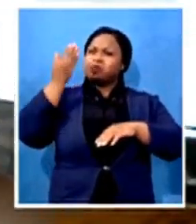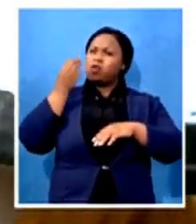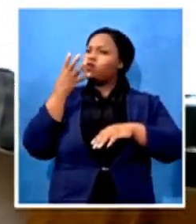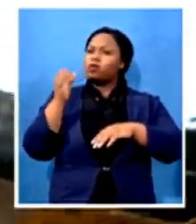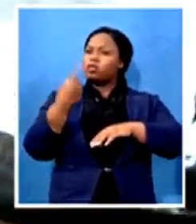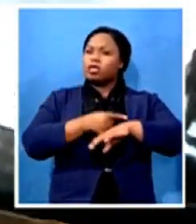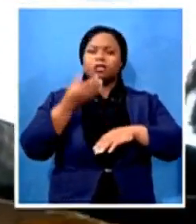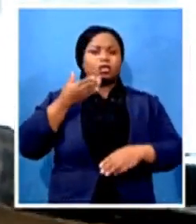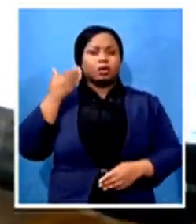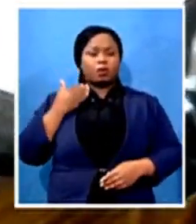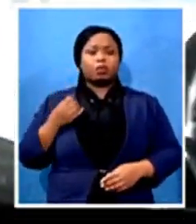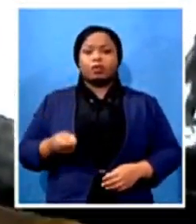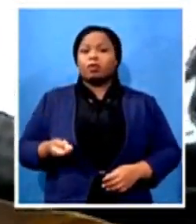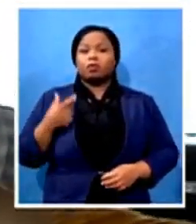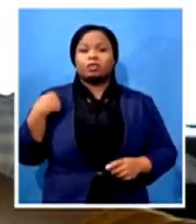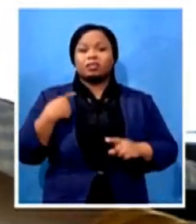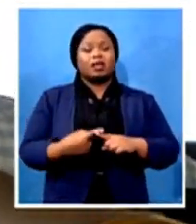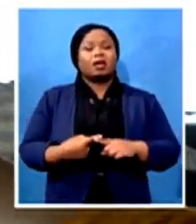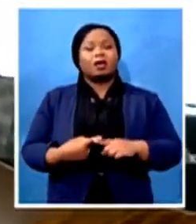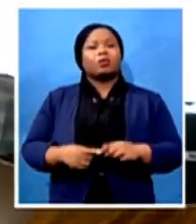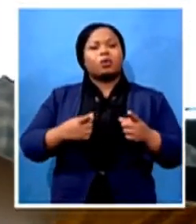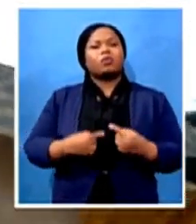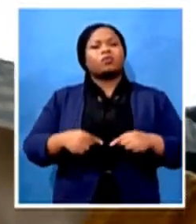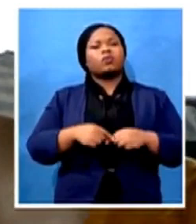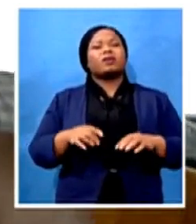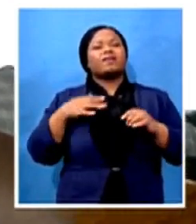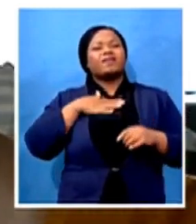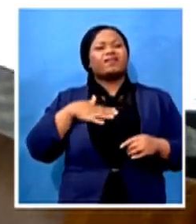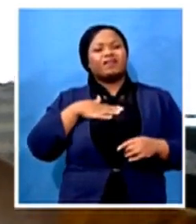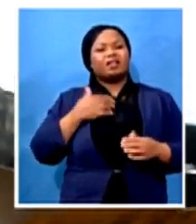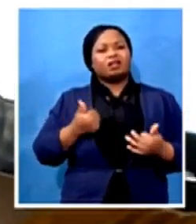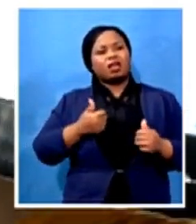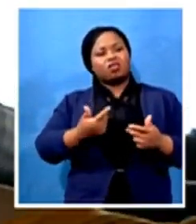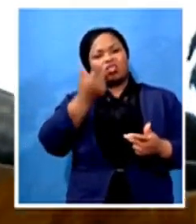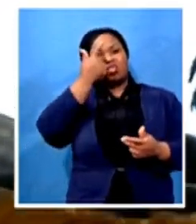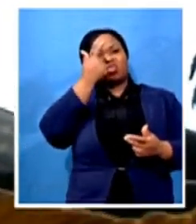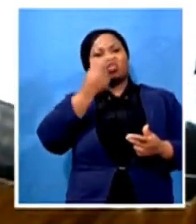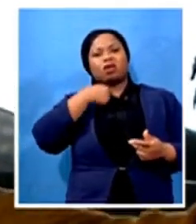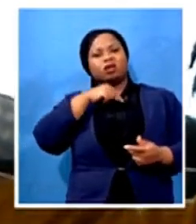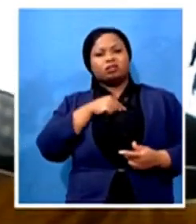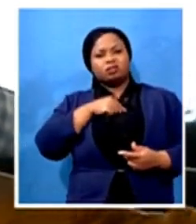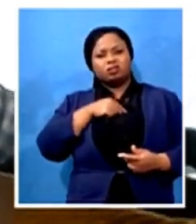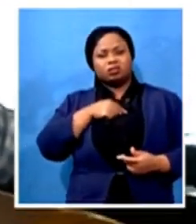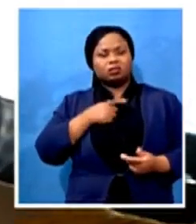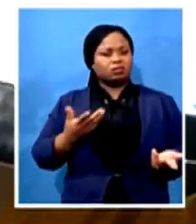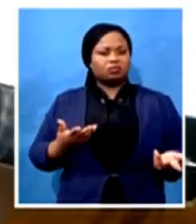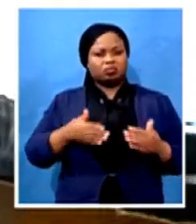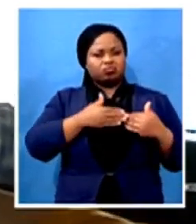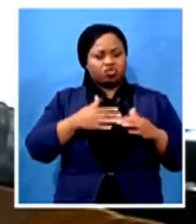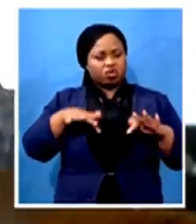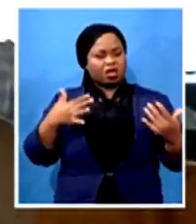industry are feeling that we are being marginalized. As my colleague has said, the profits that we're making have been